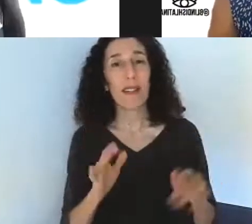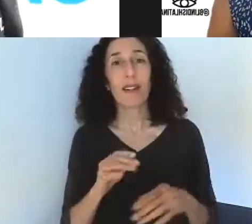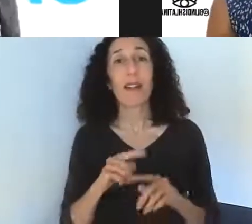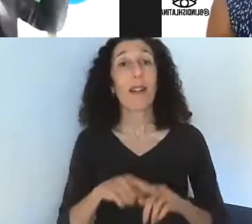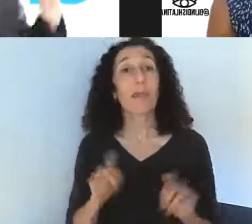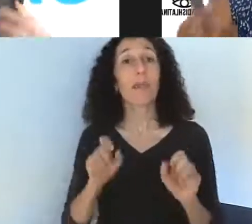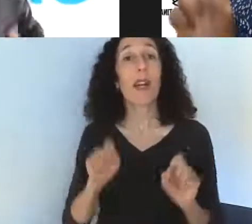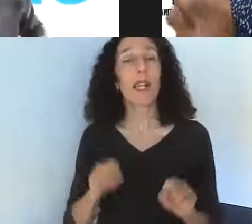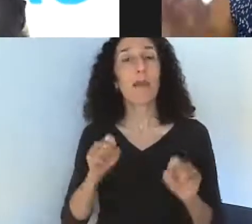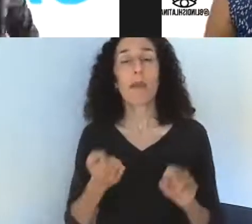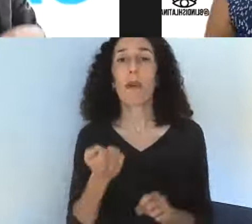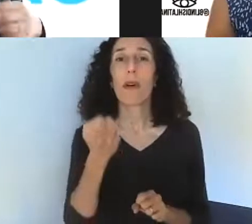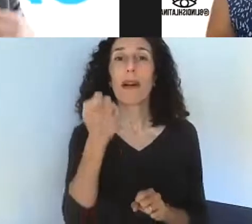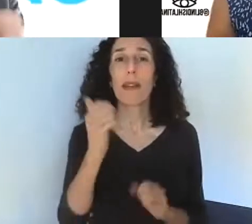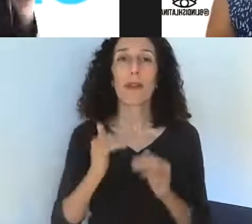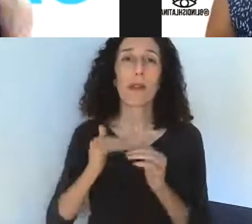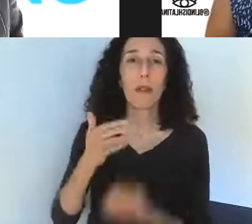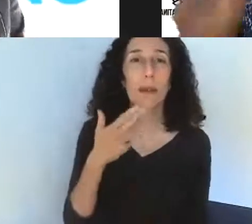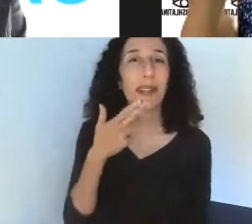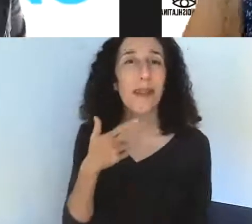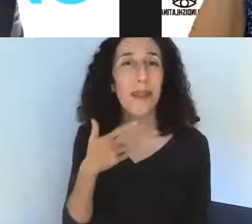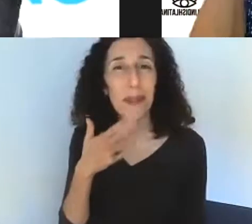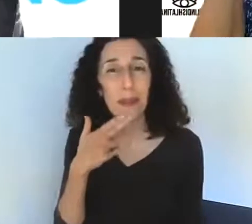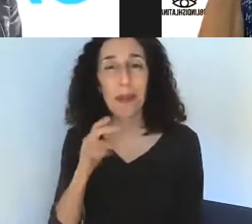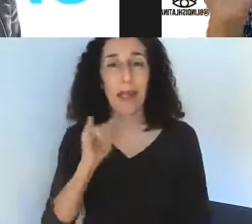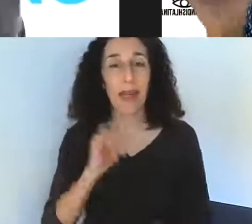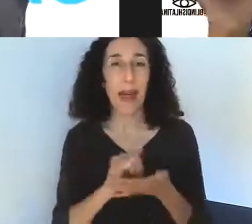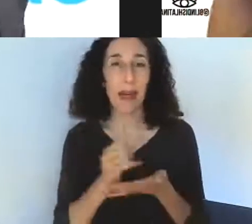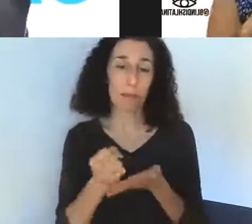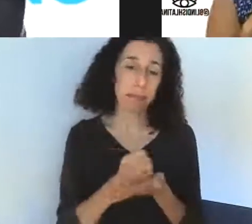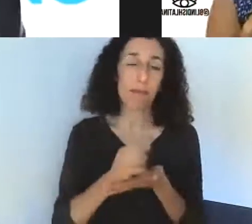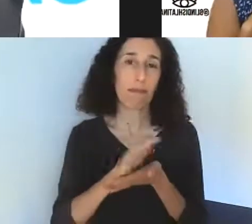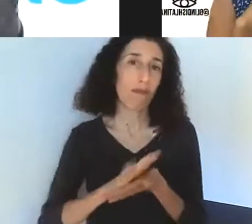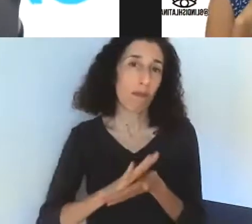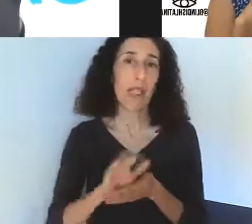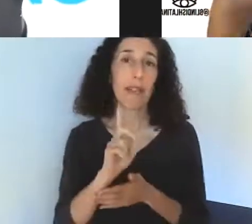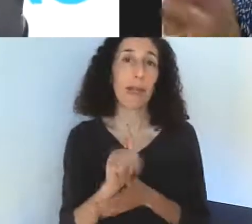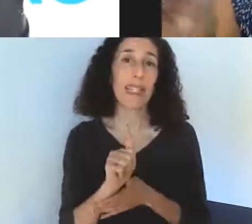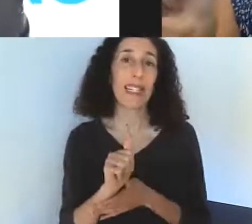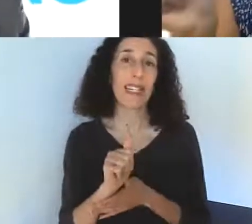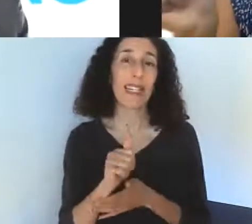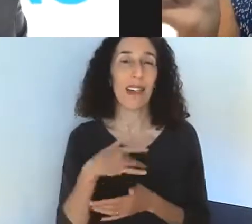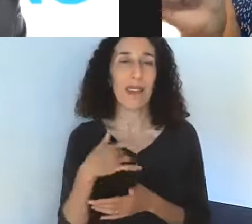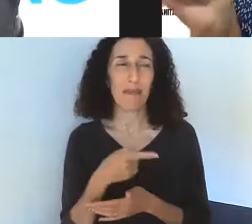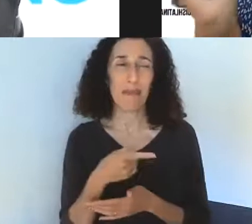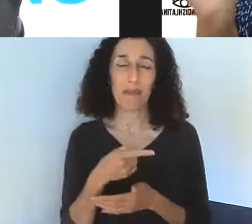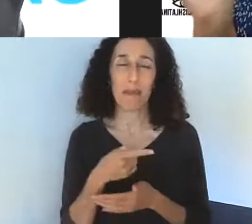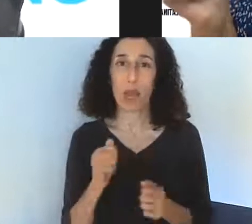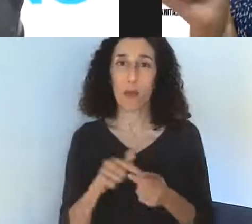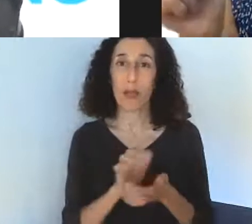are many cutesy euphemisms, like the one that I definitely don't like and makes me cringe